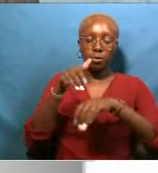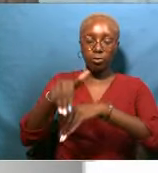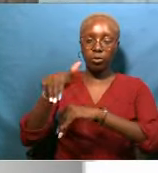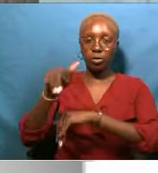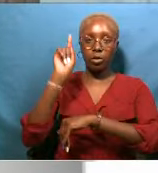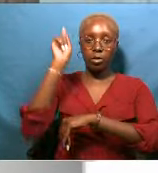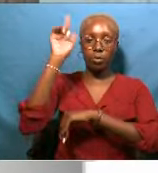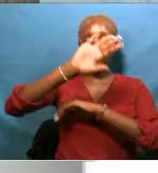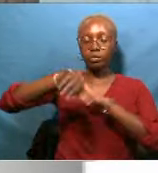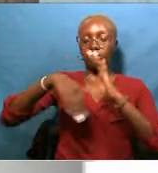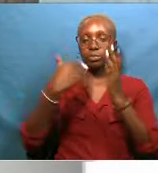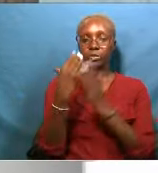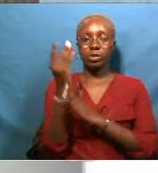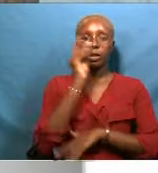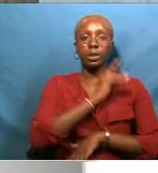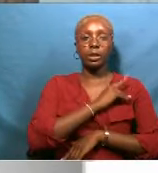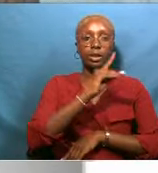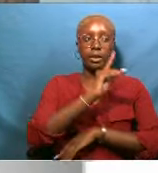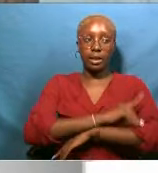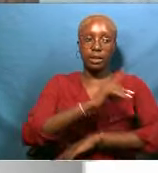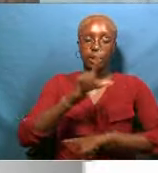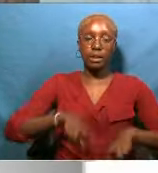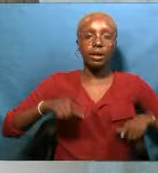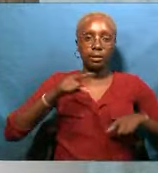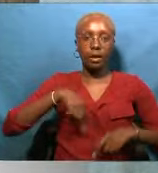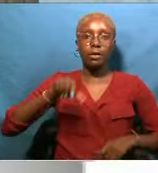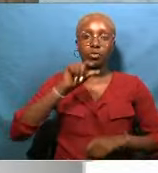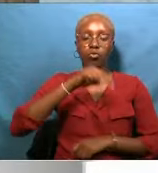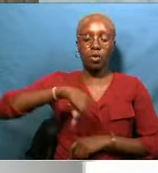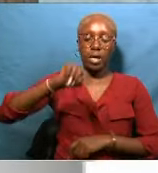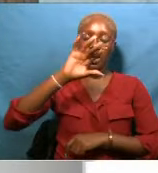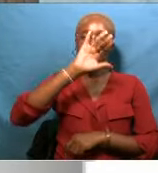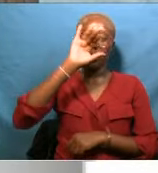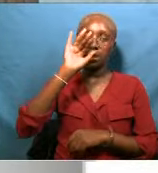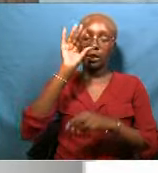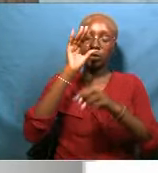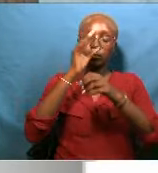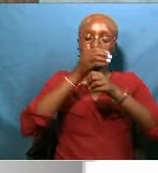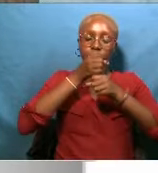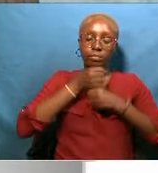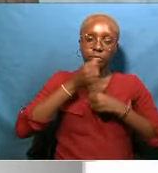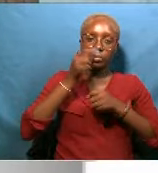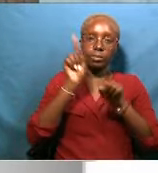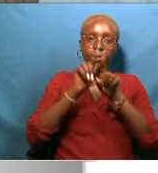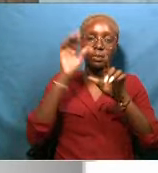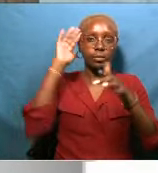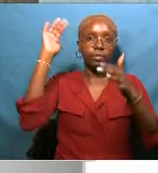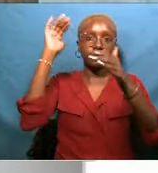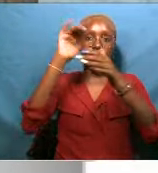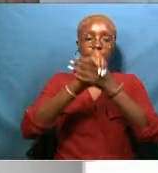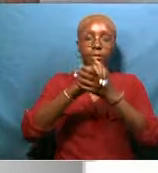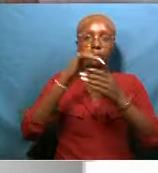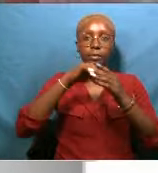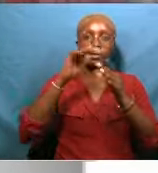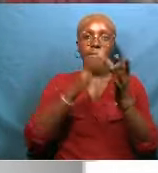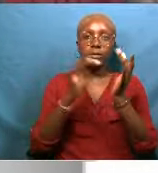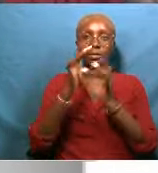lives. This we ask, trusting and believing in the name of our Lord and Savior, Jesus Christ.